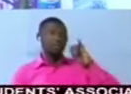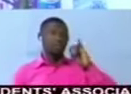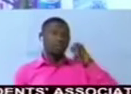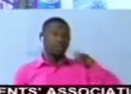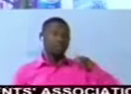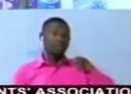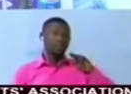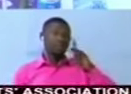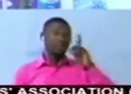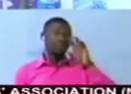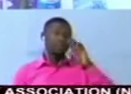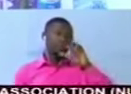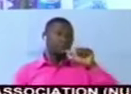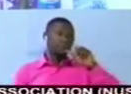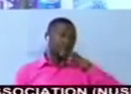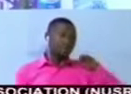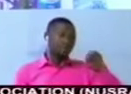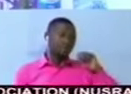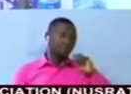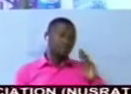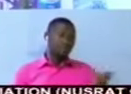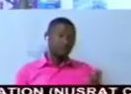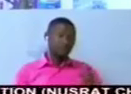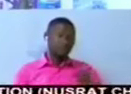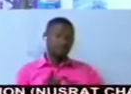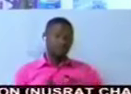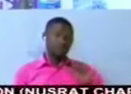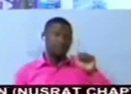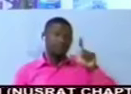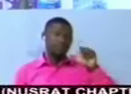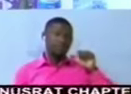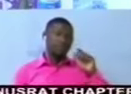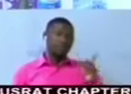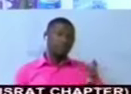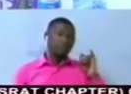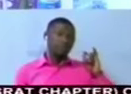Aladji Mor ak